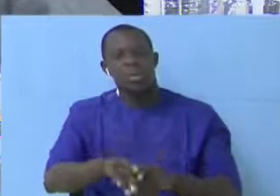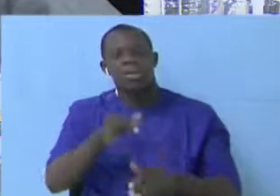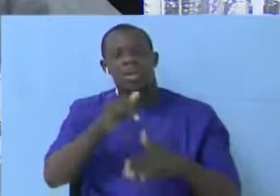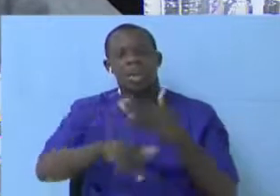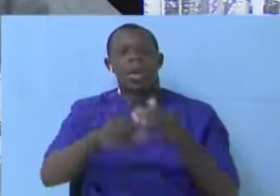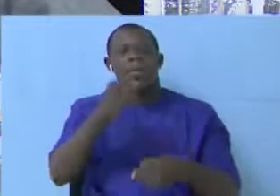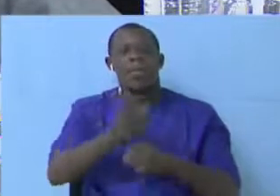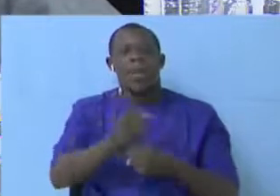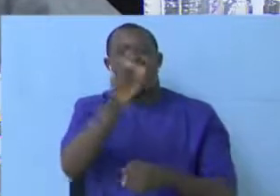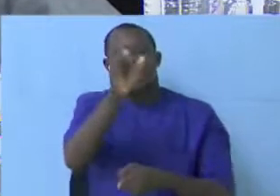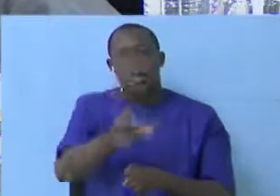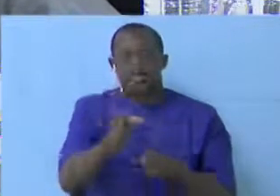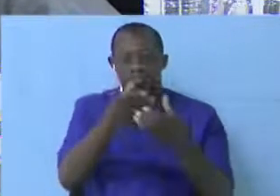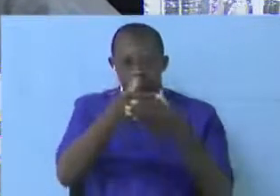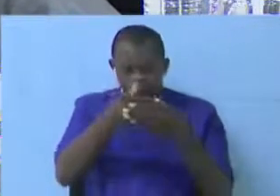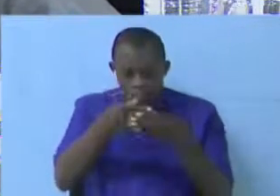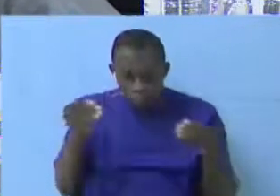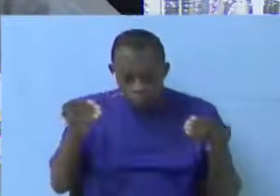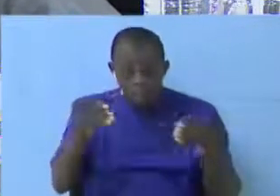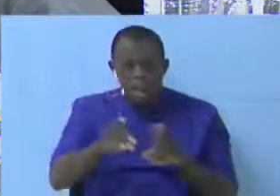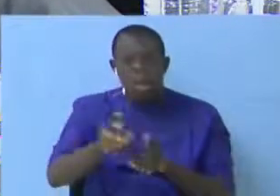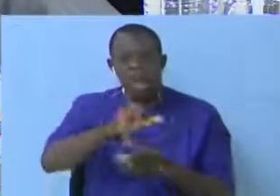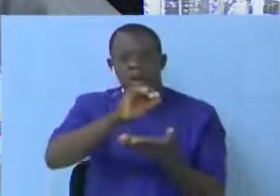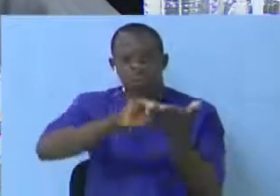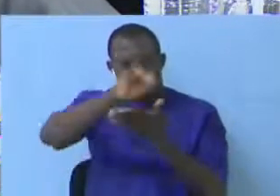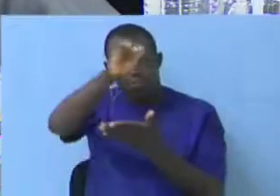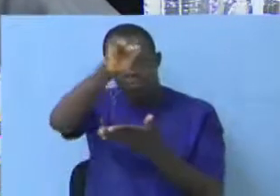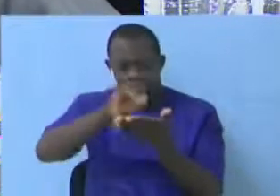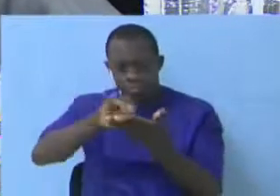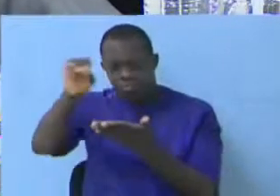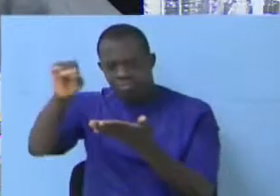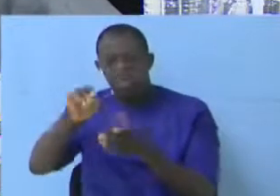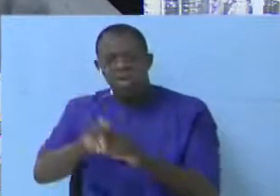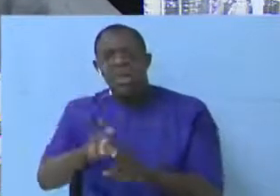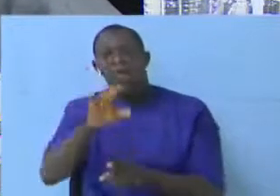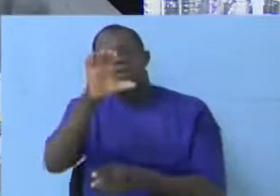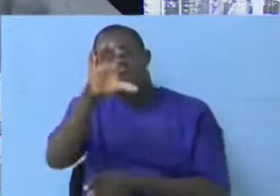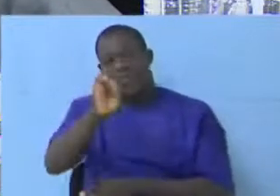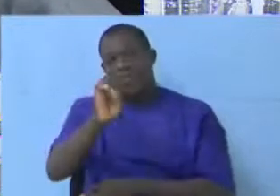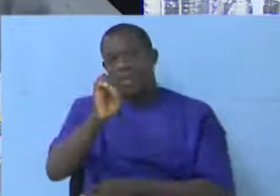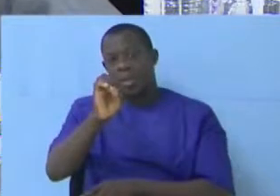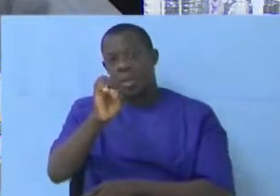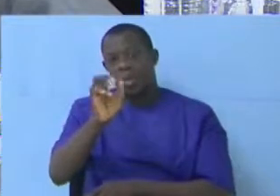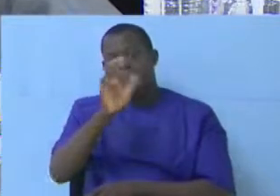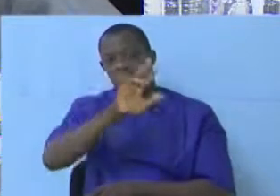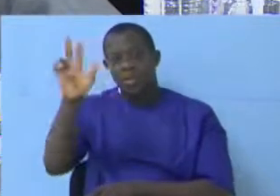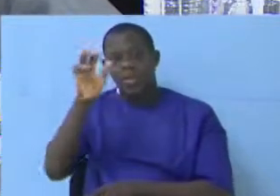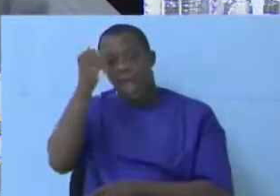the disappearance and the dispersal of the 50 migrants. Okay.